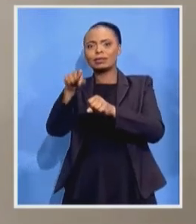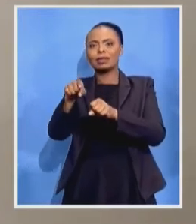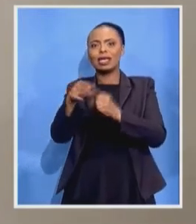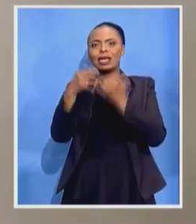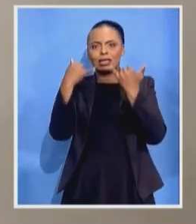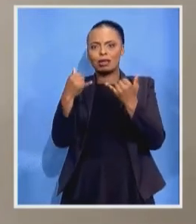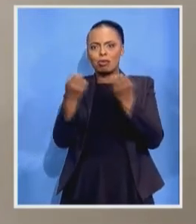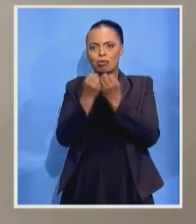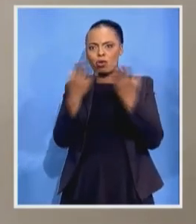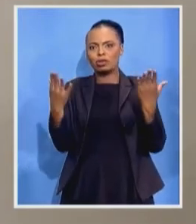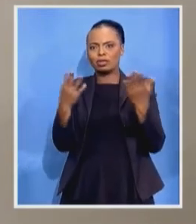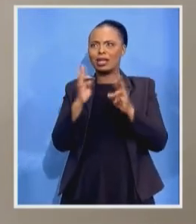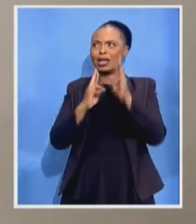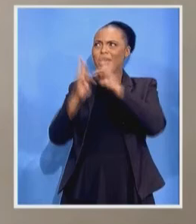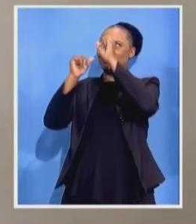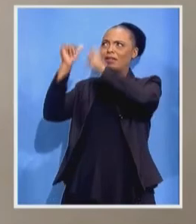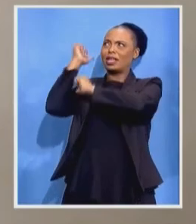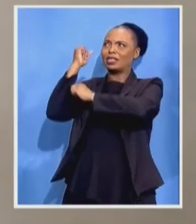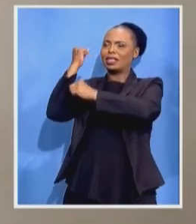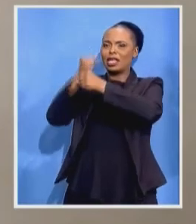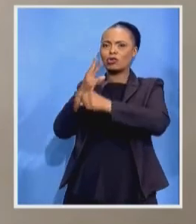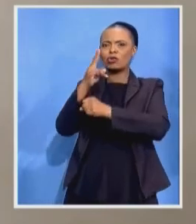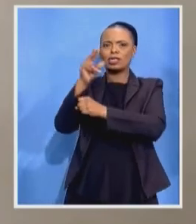our democratic dispensation.